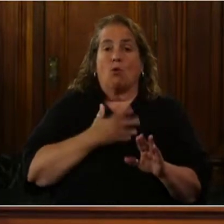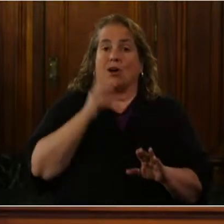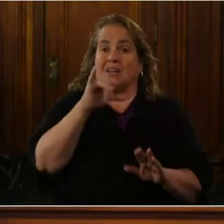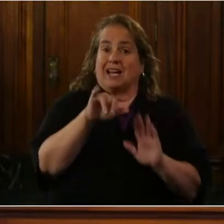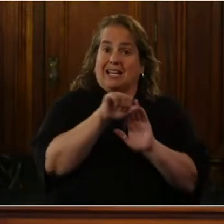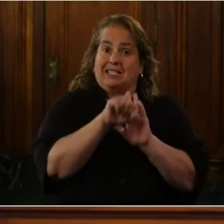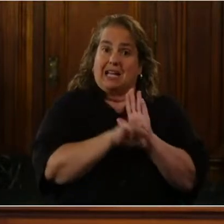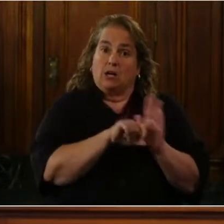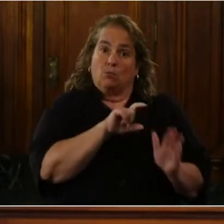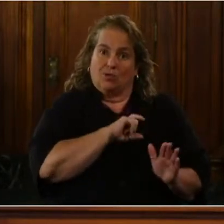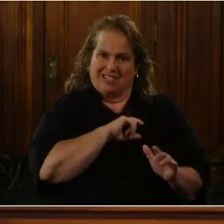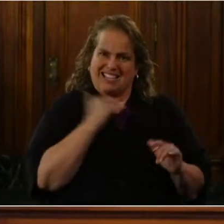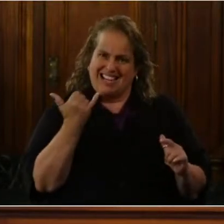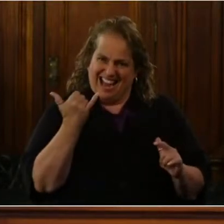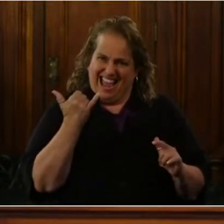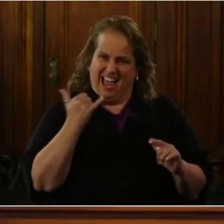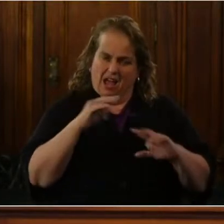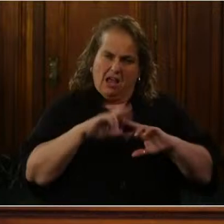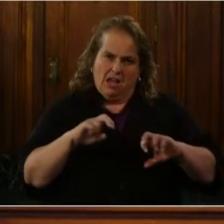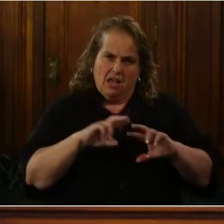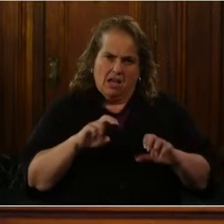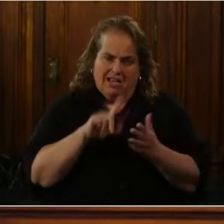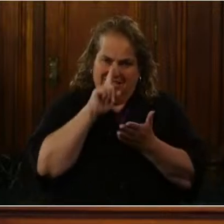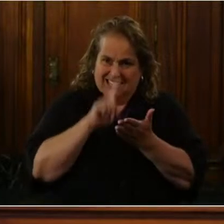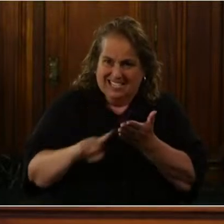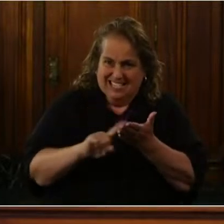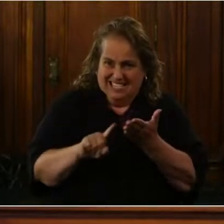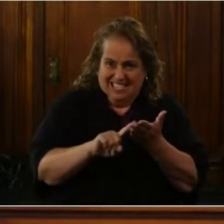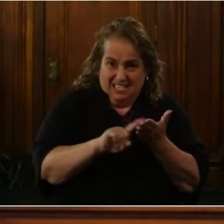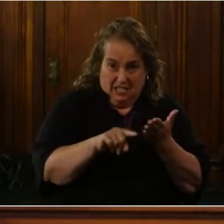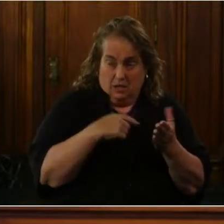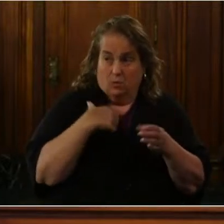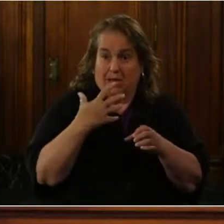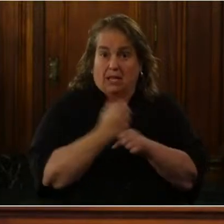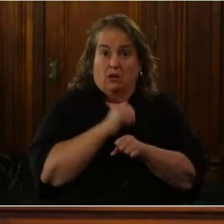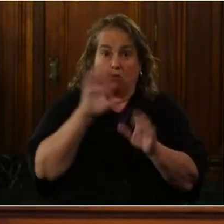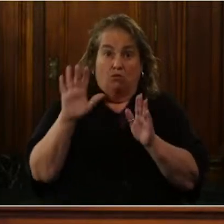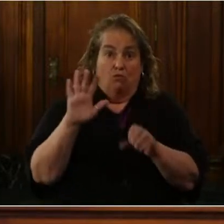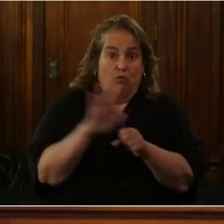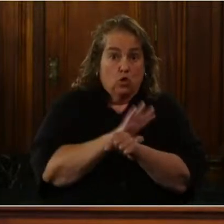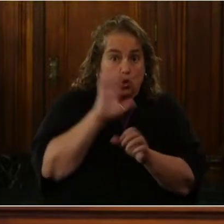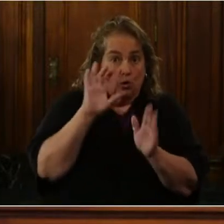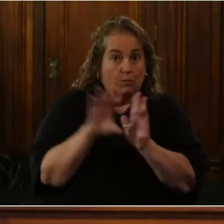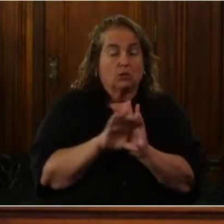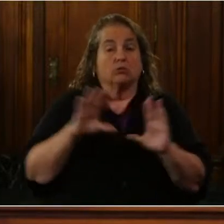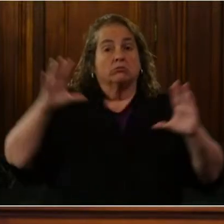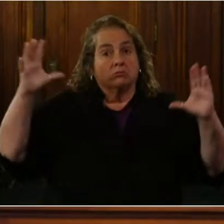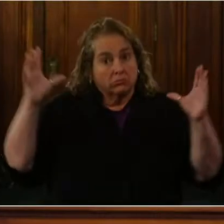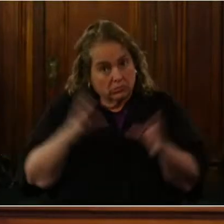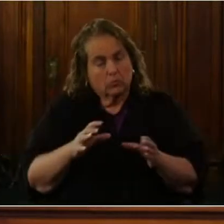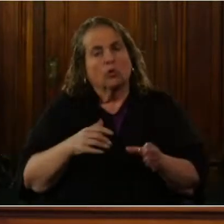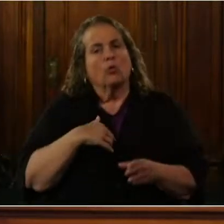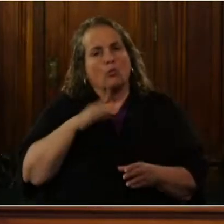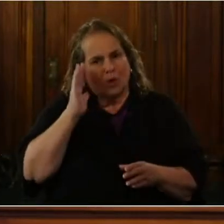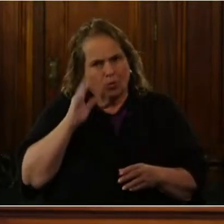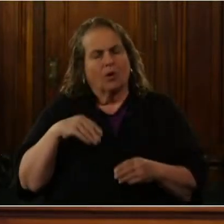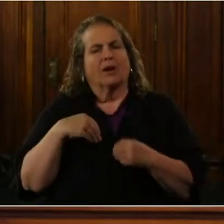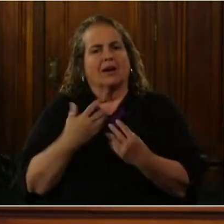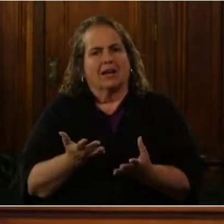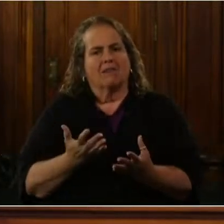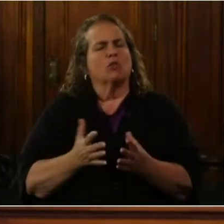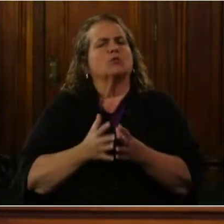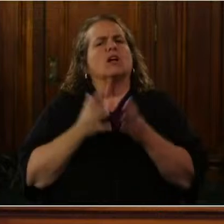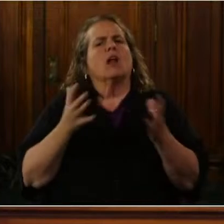believe that when we provide another report and when we have the opportunity, there's going to be a lot of different